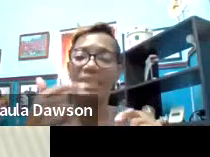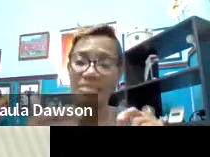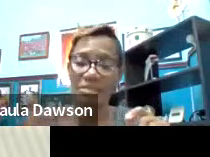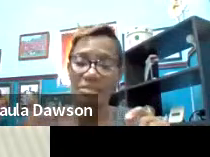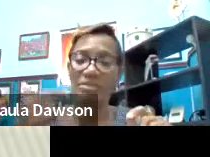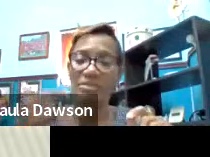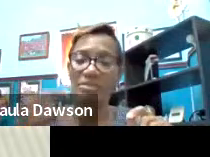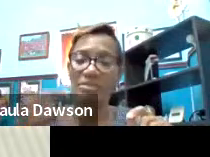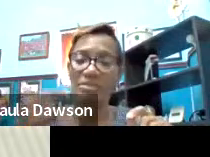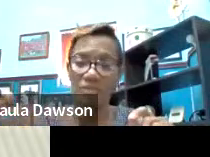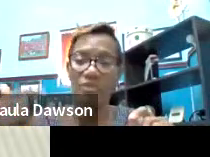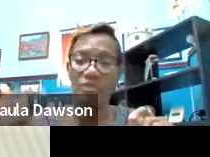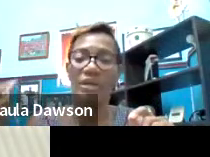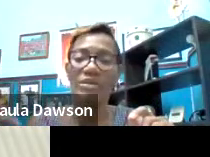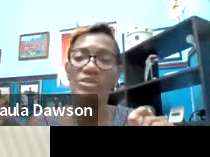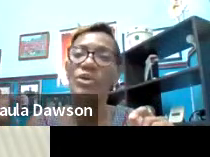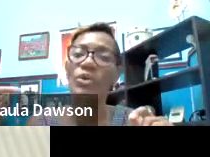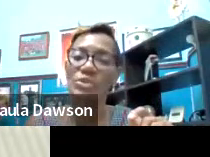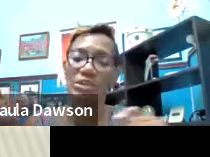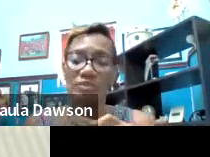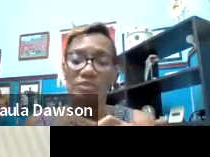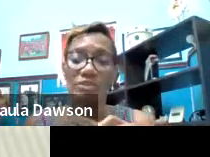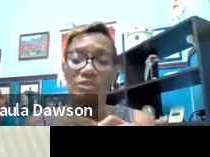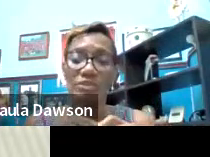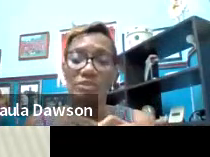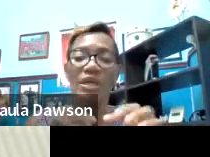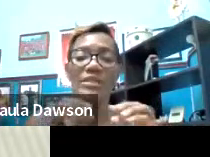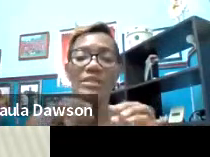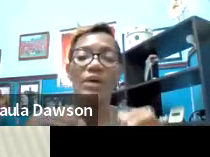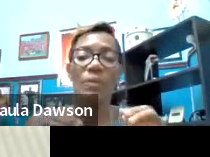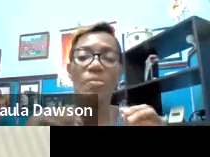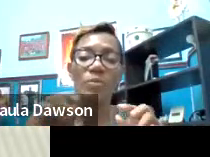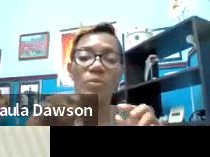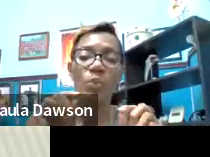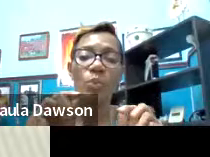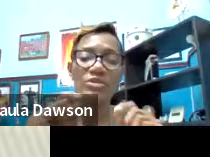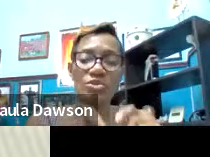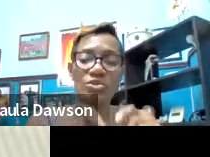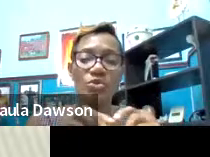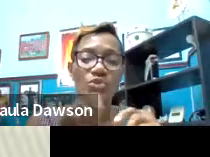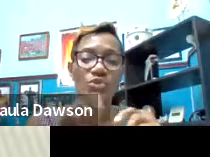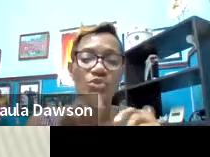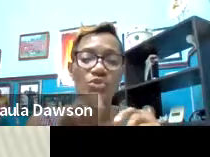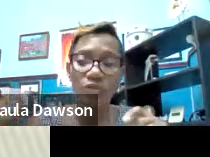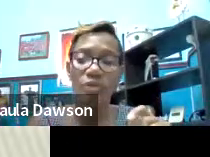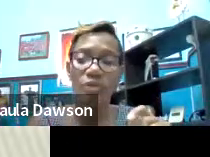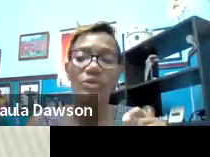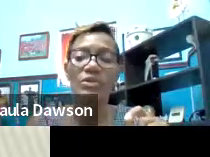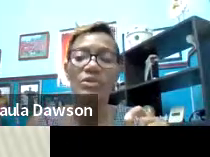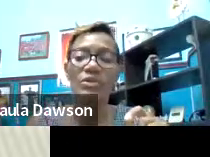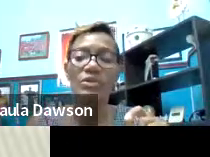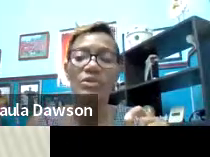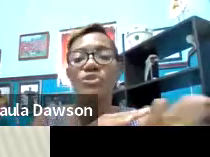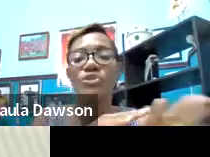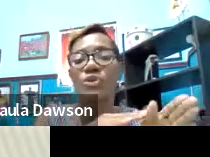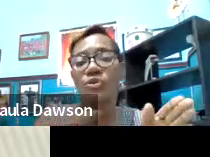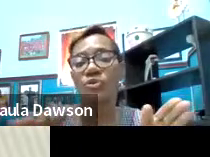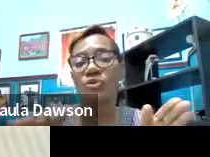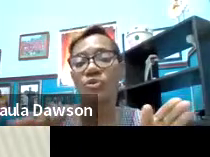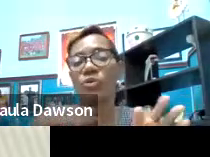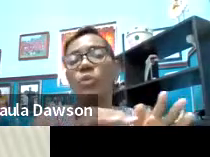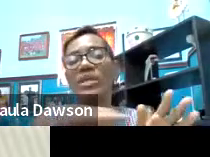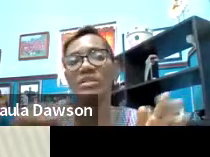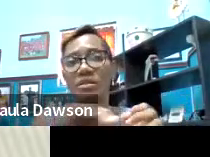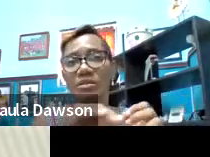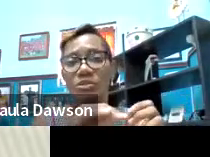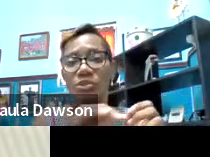And the plastic on the outside of the wire is a coating of the nerves. Now, when you remove the coat, the